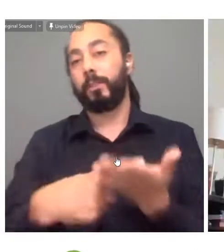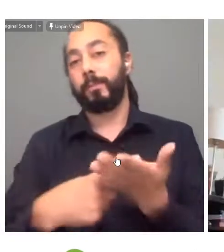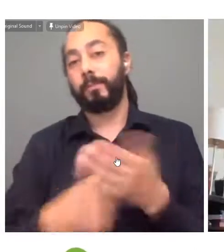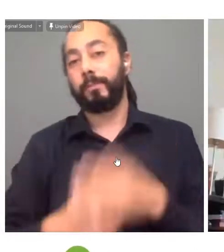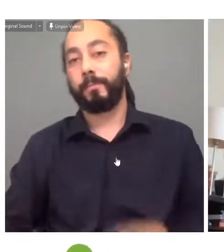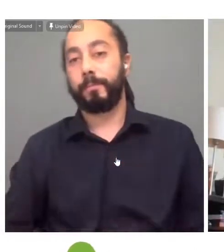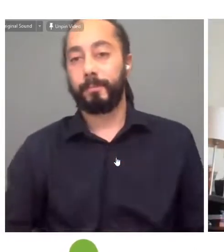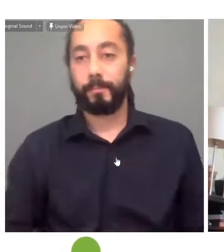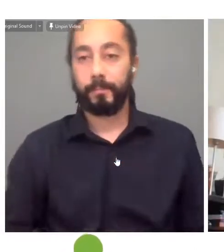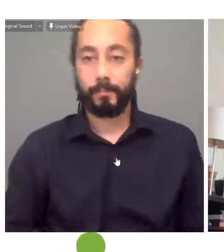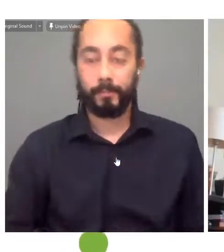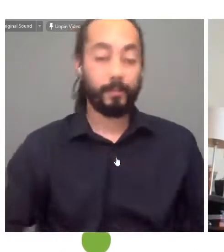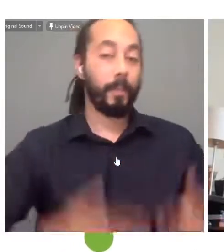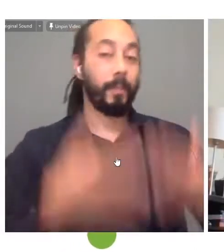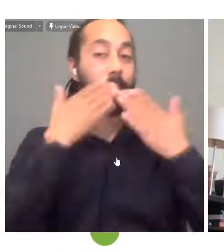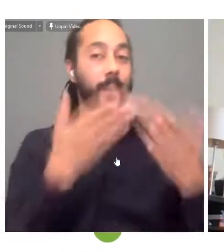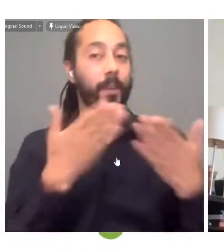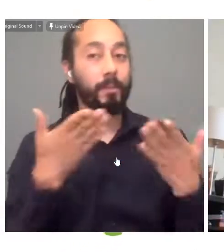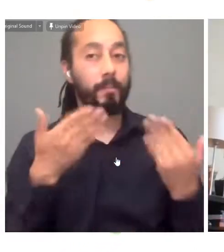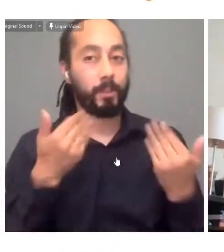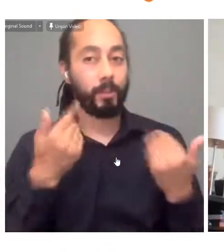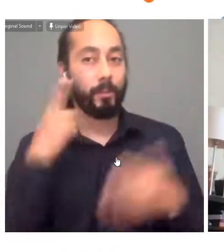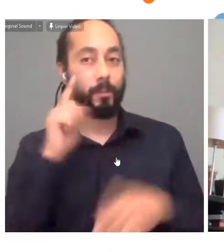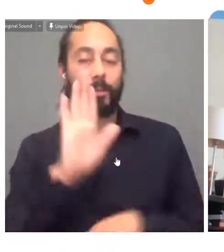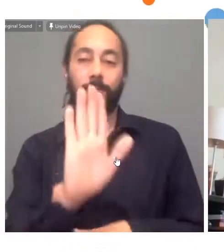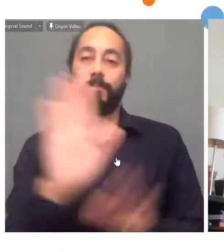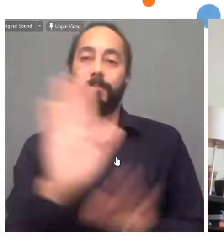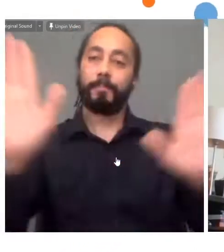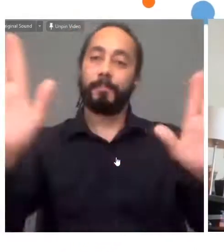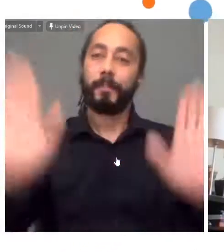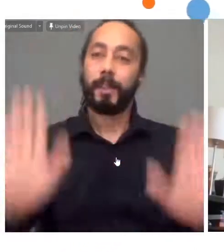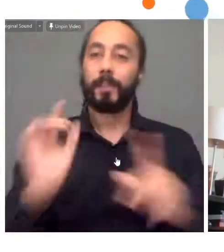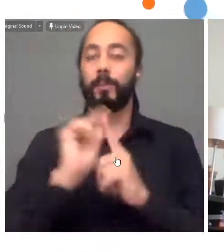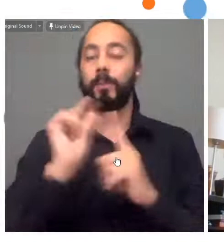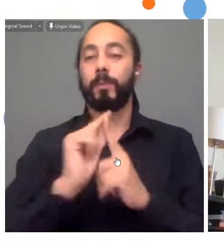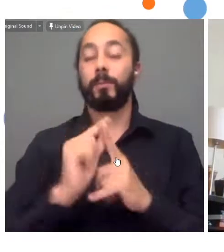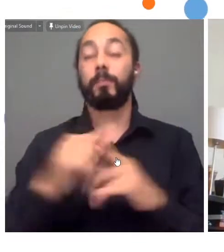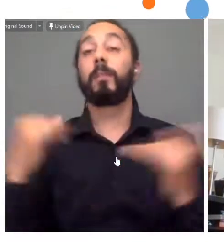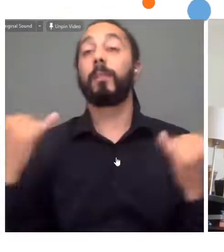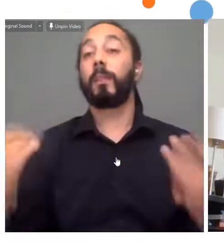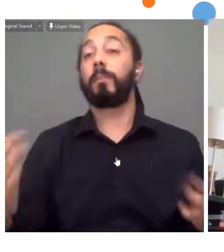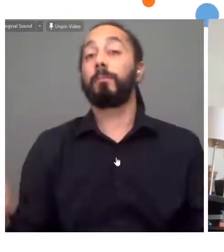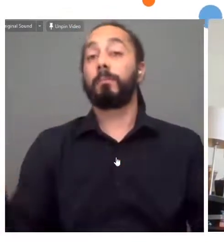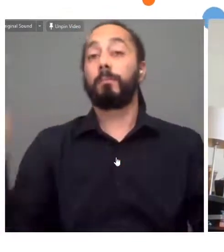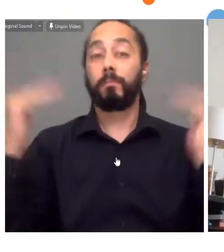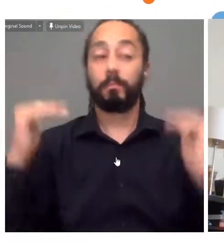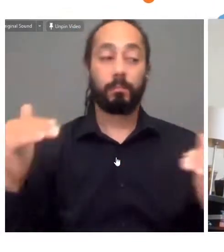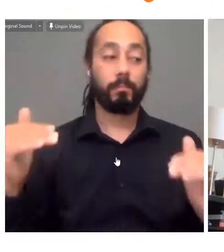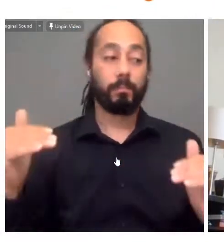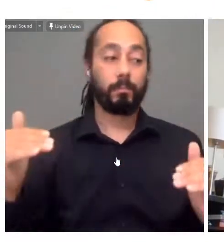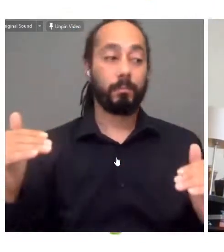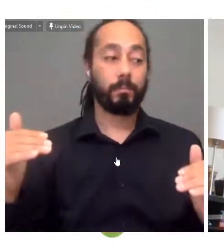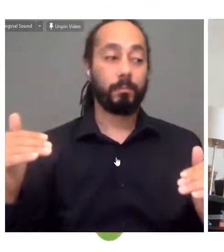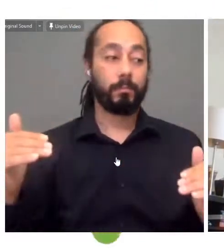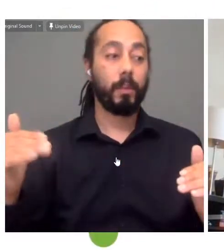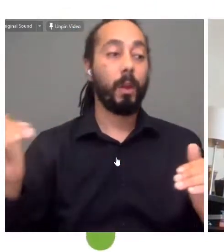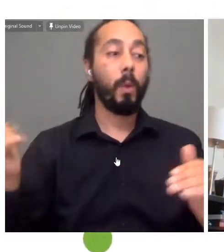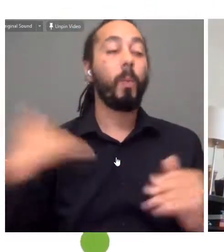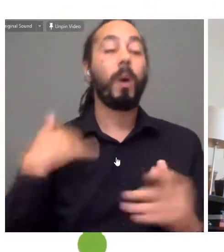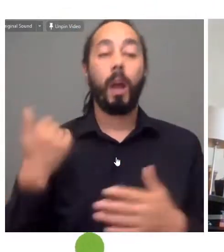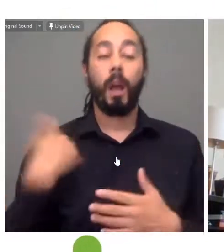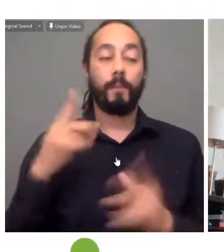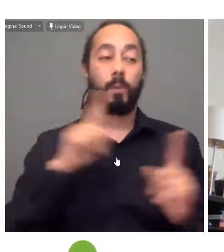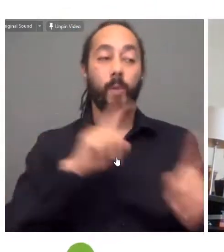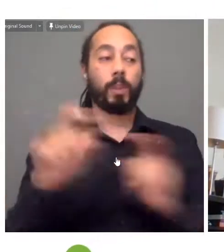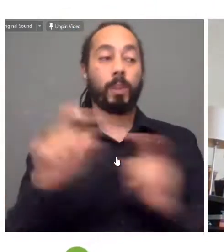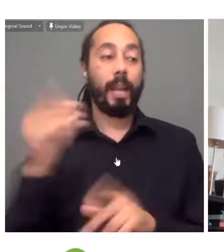Thank you very much, Minister, for those wonderful words. Now we're going to move on to the first of two question and answer sections. These